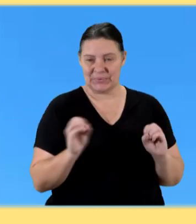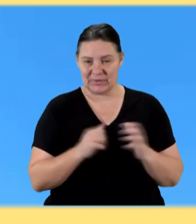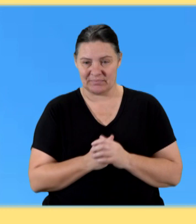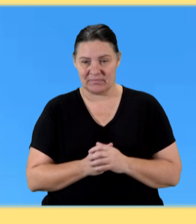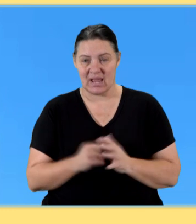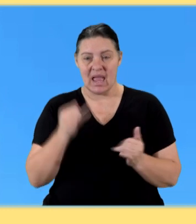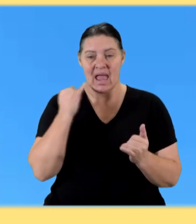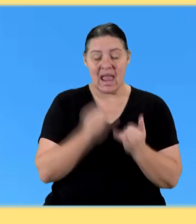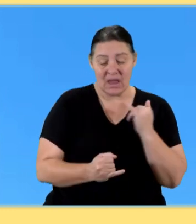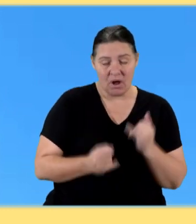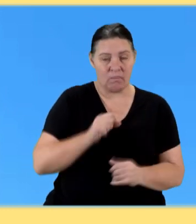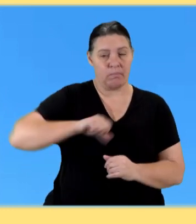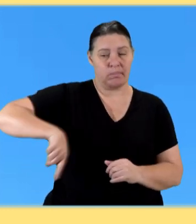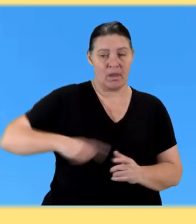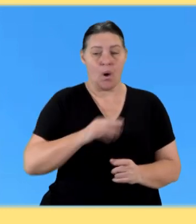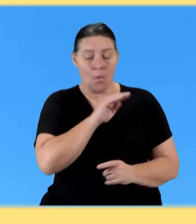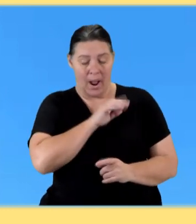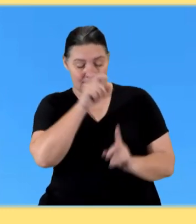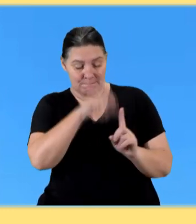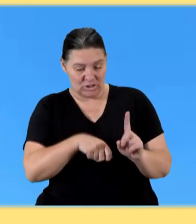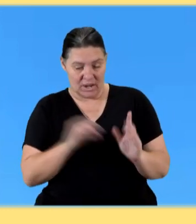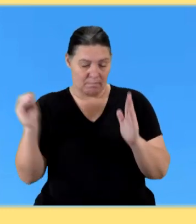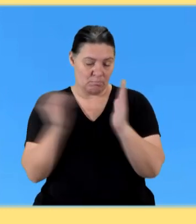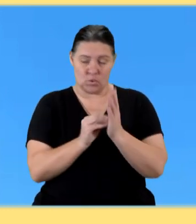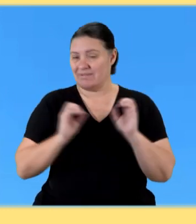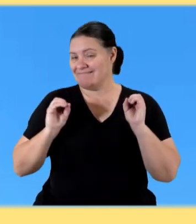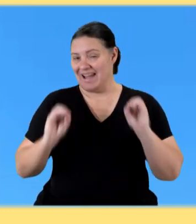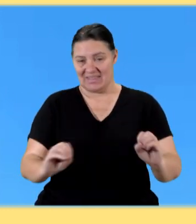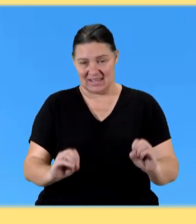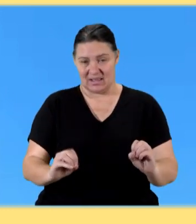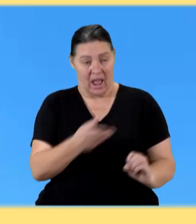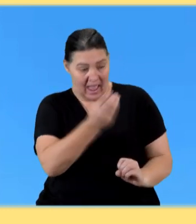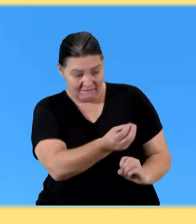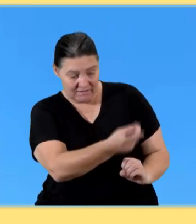Error of omission, a transaction is not recorded at all.